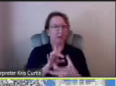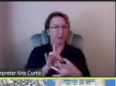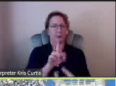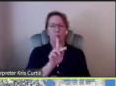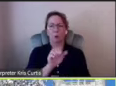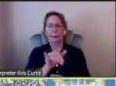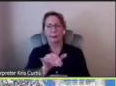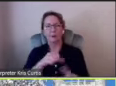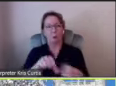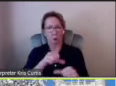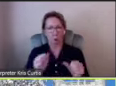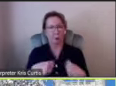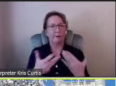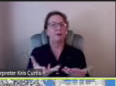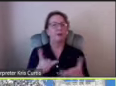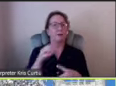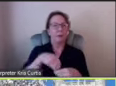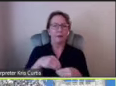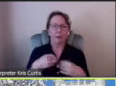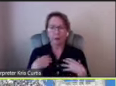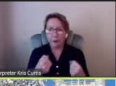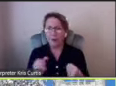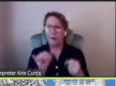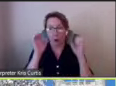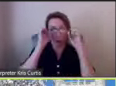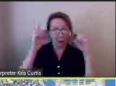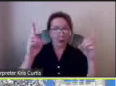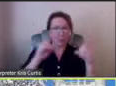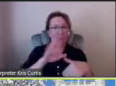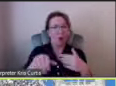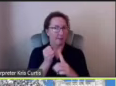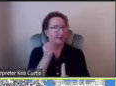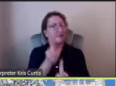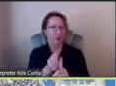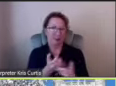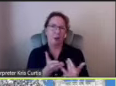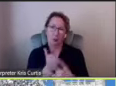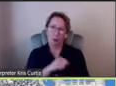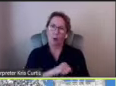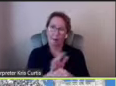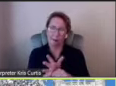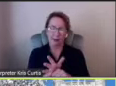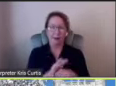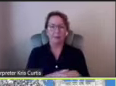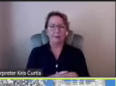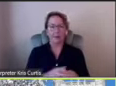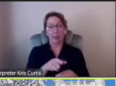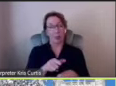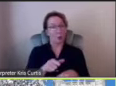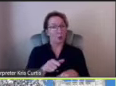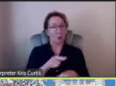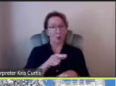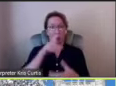course, healthcare, but also education, all of which have been impacted in this pandemic. And these together shape